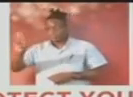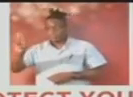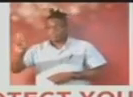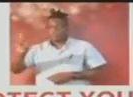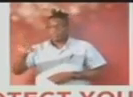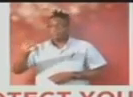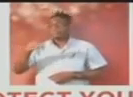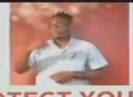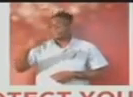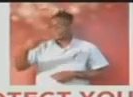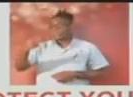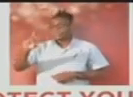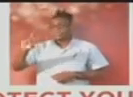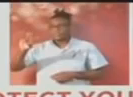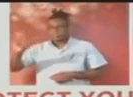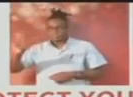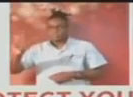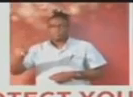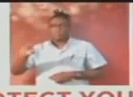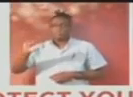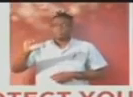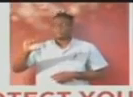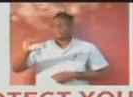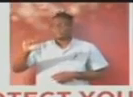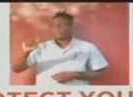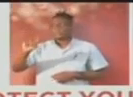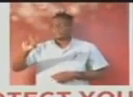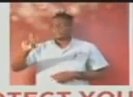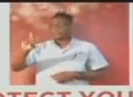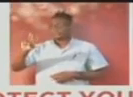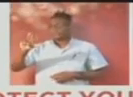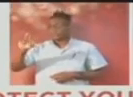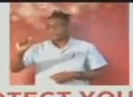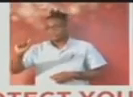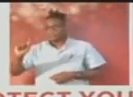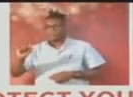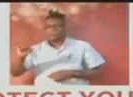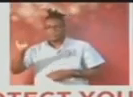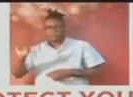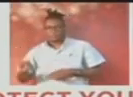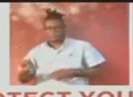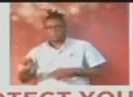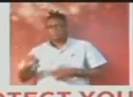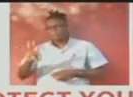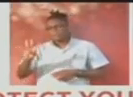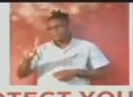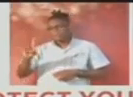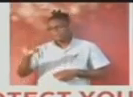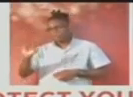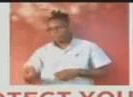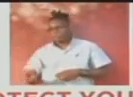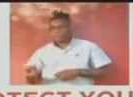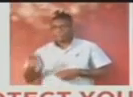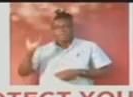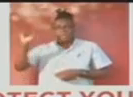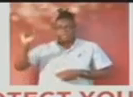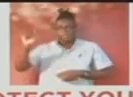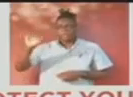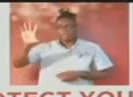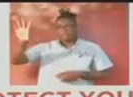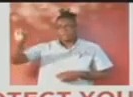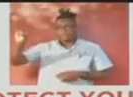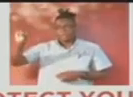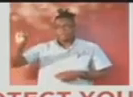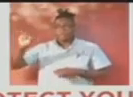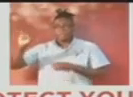Hospital, 78. At Augustus Long, 41. At the Rima General Hospital, 50. At Scarborough Regional